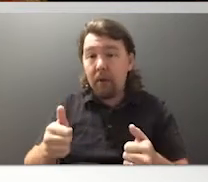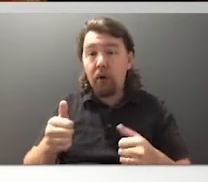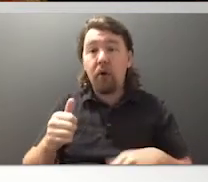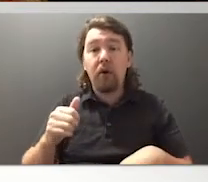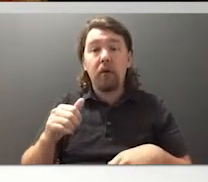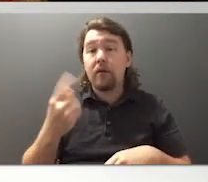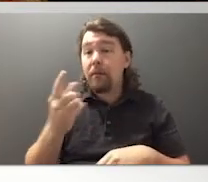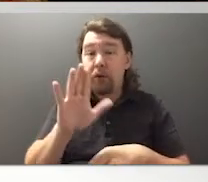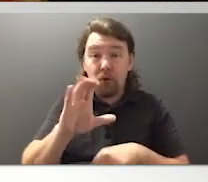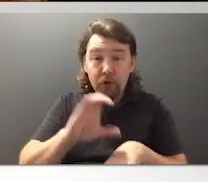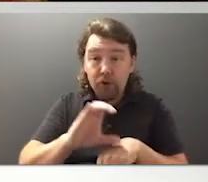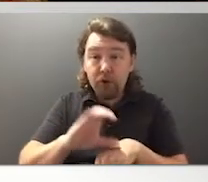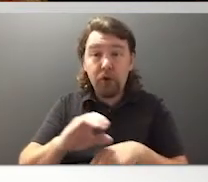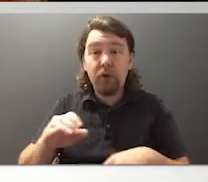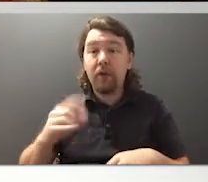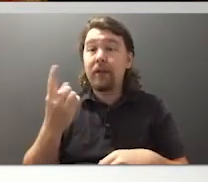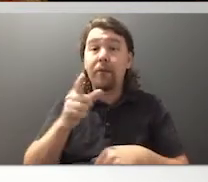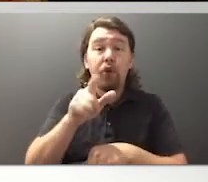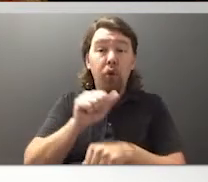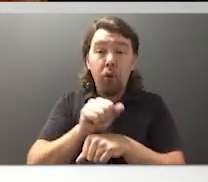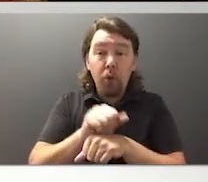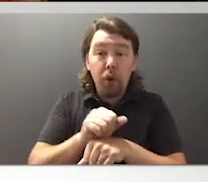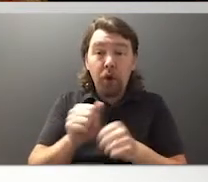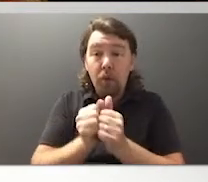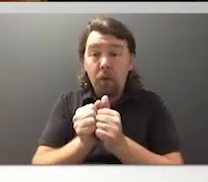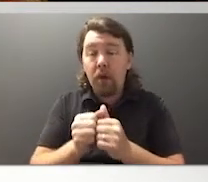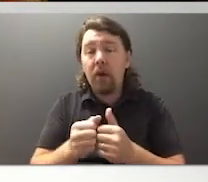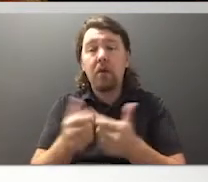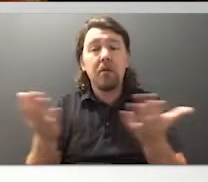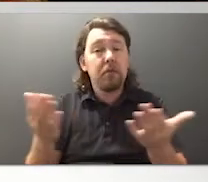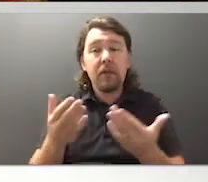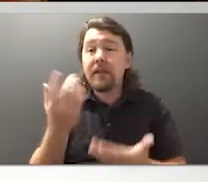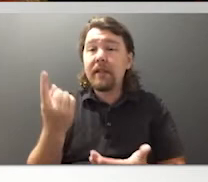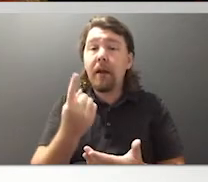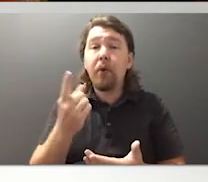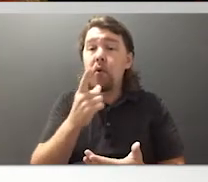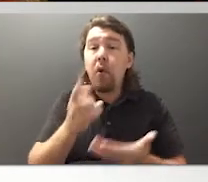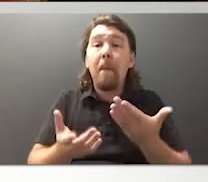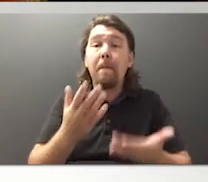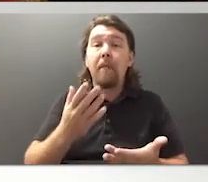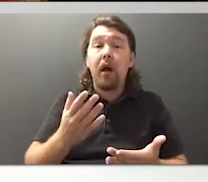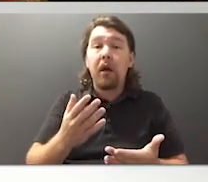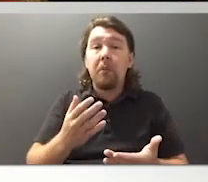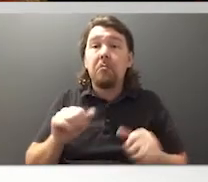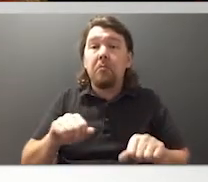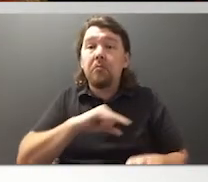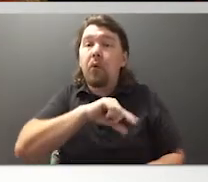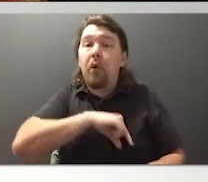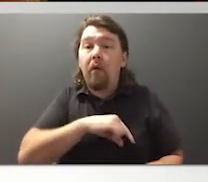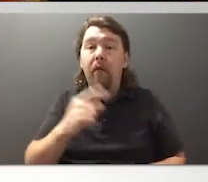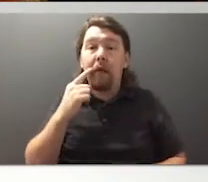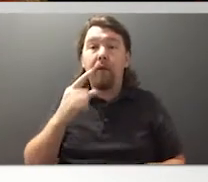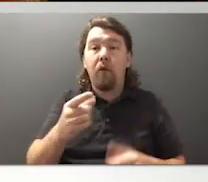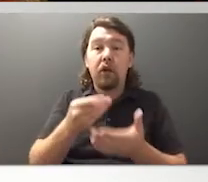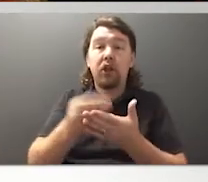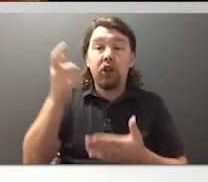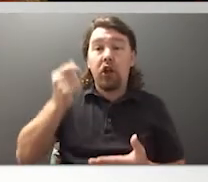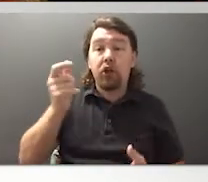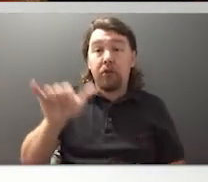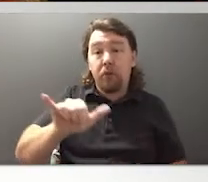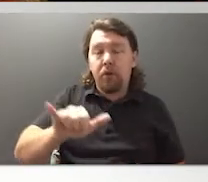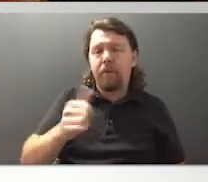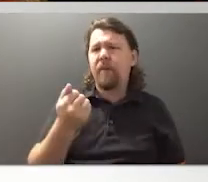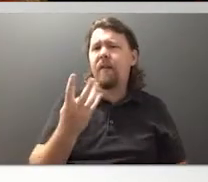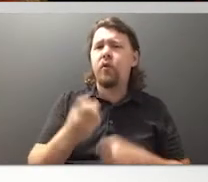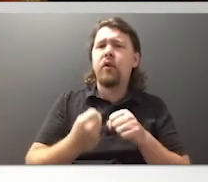church, whatever, that might be a candidate for one of these scholarships as well. A few years ago, they started